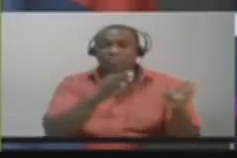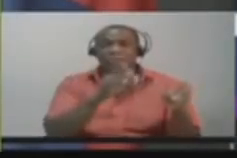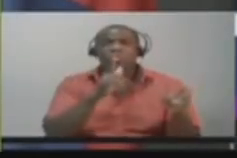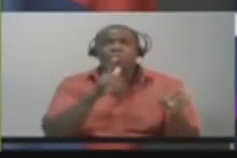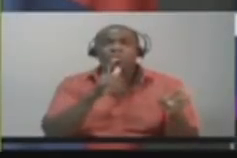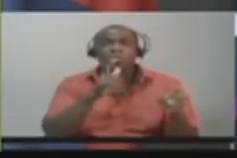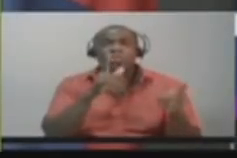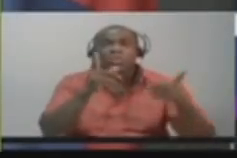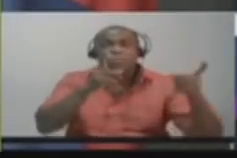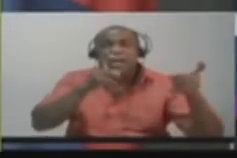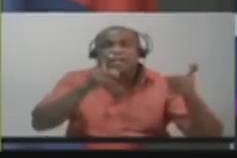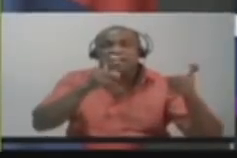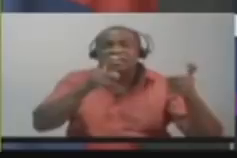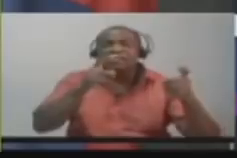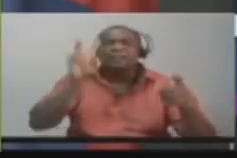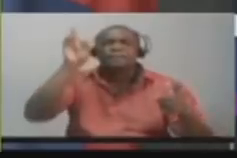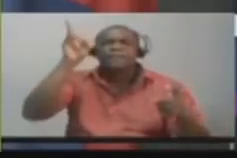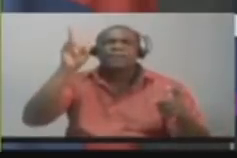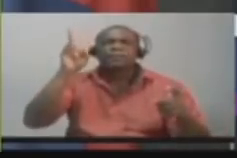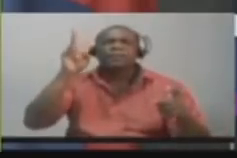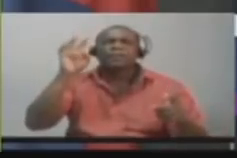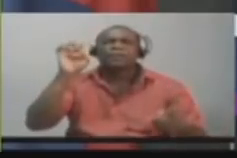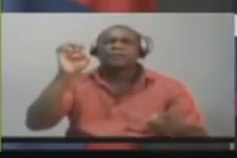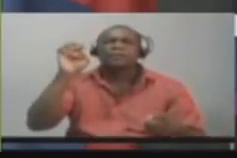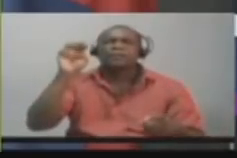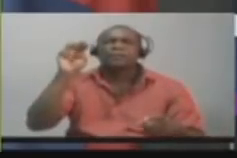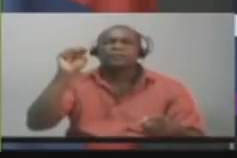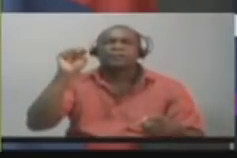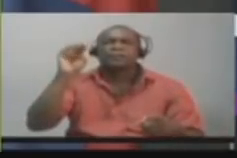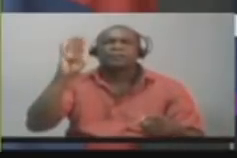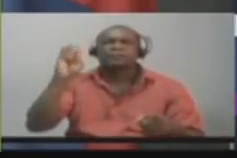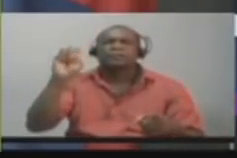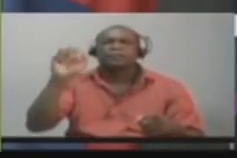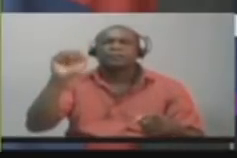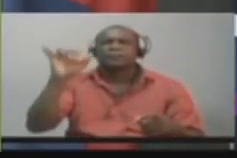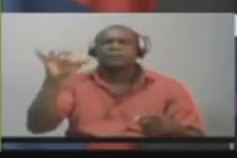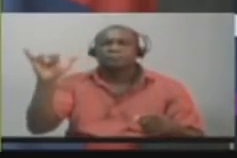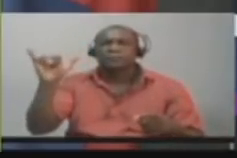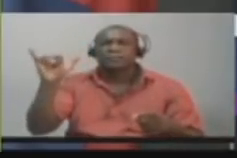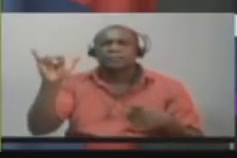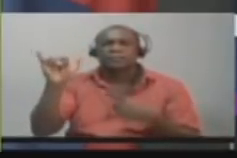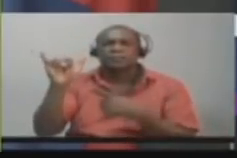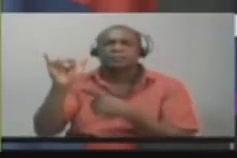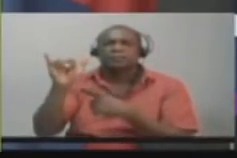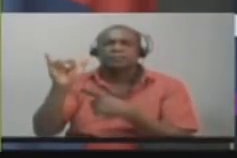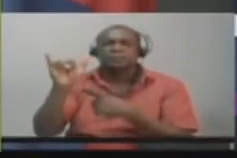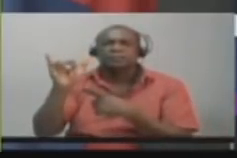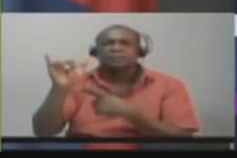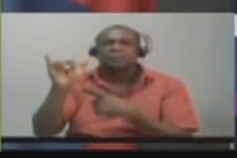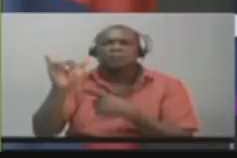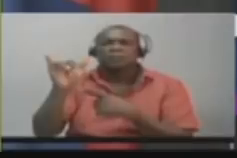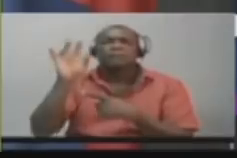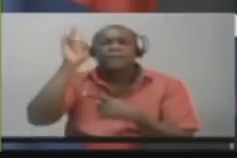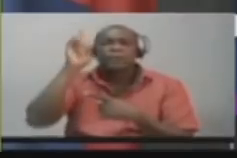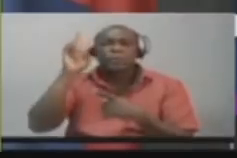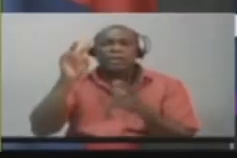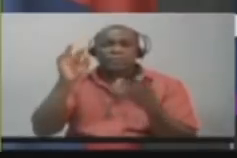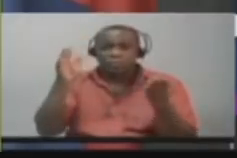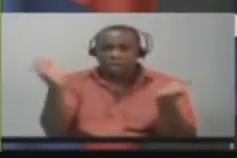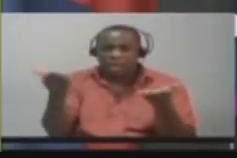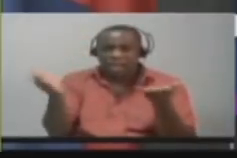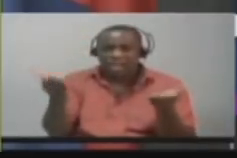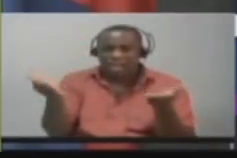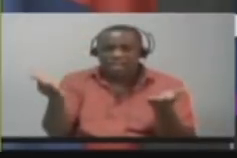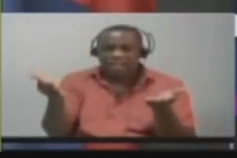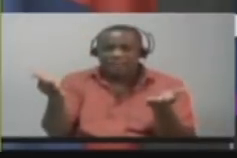the government and people of Venezuela. It was purely a matter of Venezuelans who are here, and